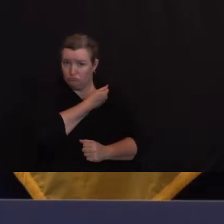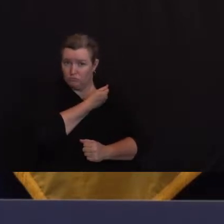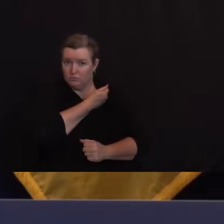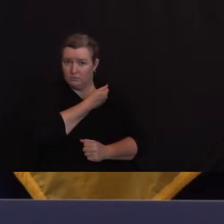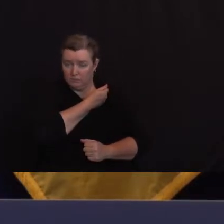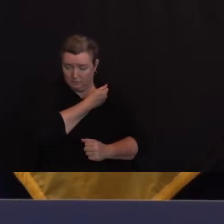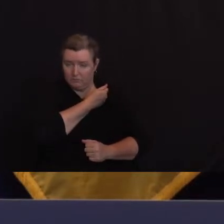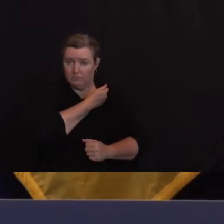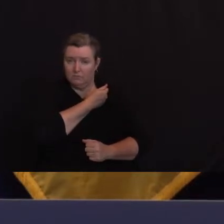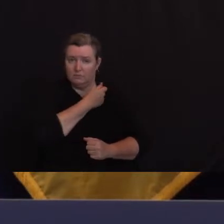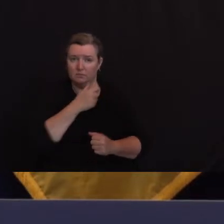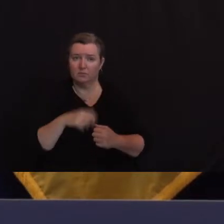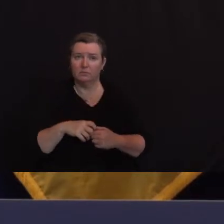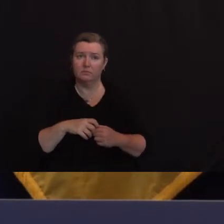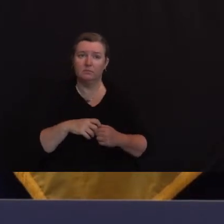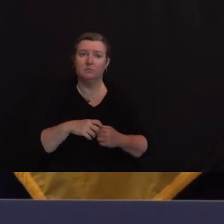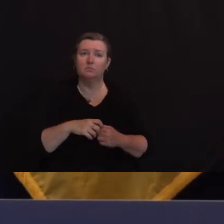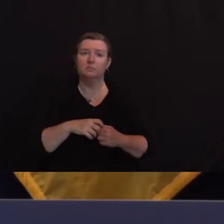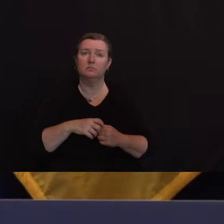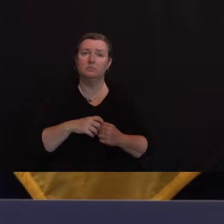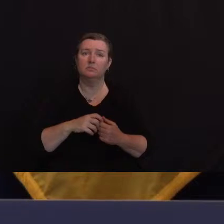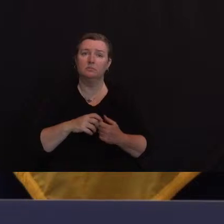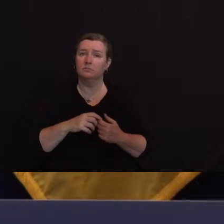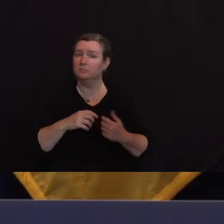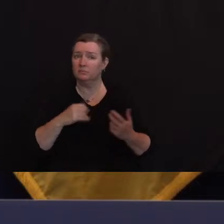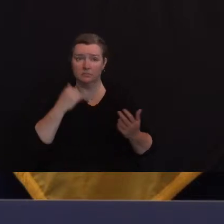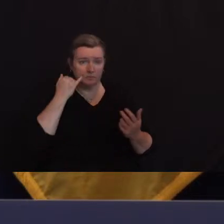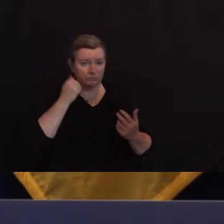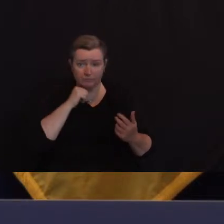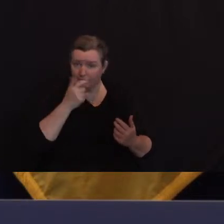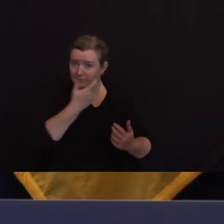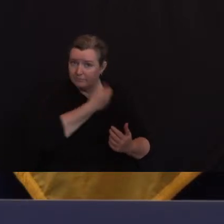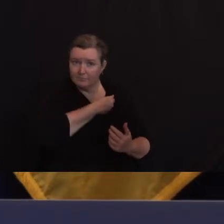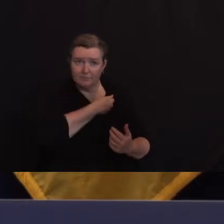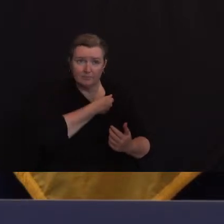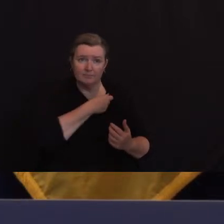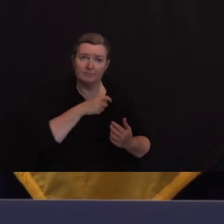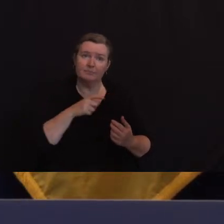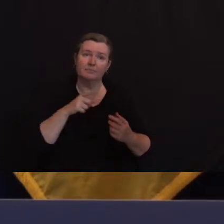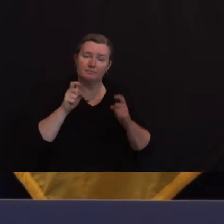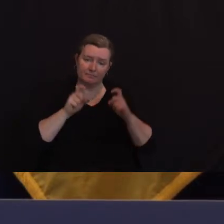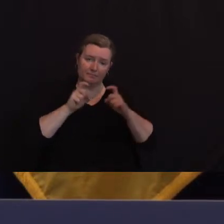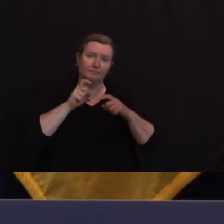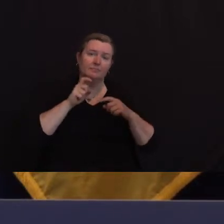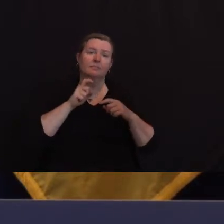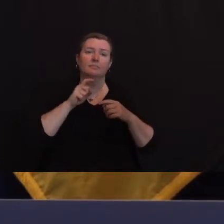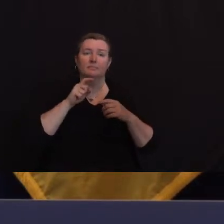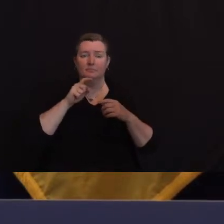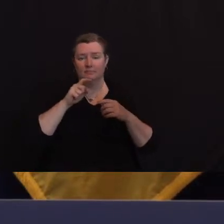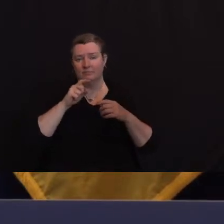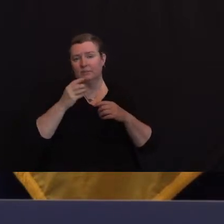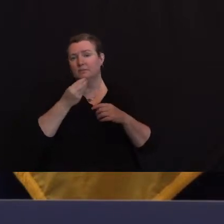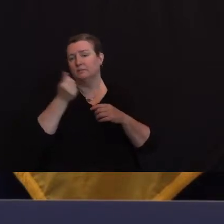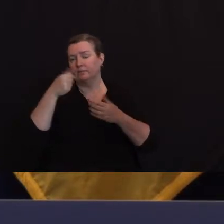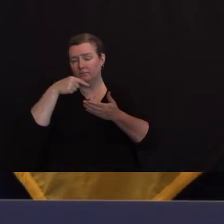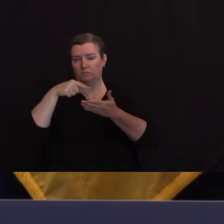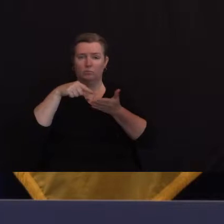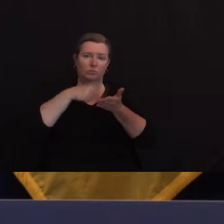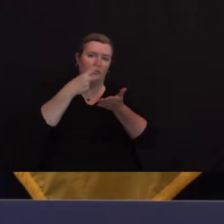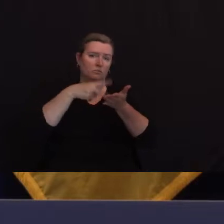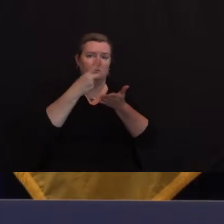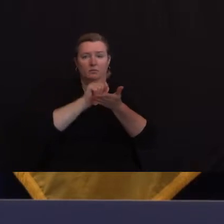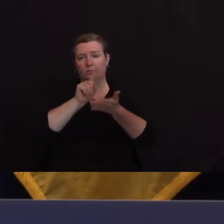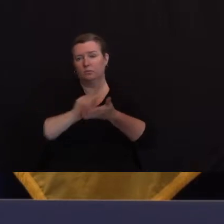or be subject to a multiple weekly testing. We think that package achieves the safety objectives, which is